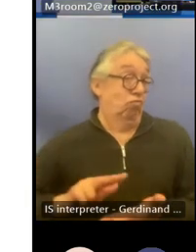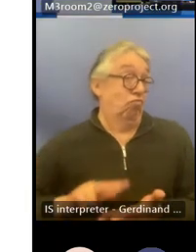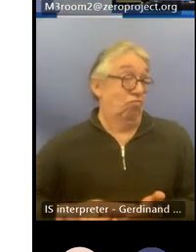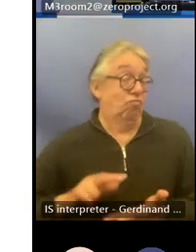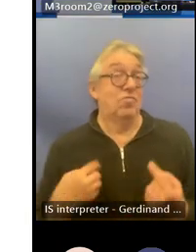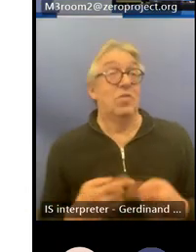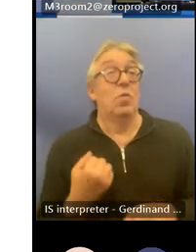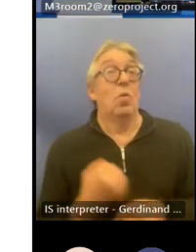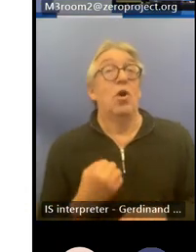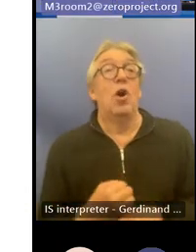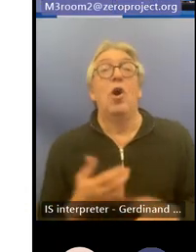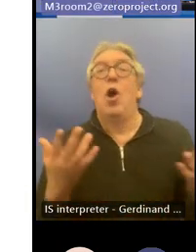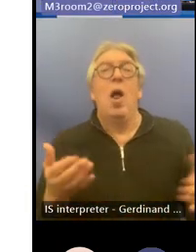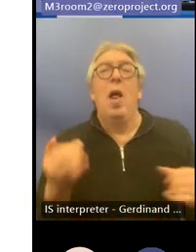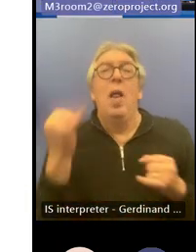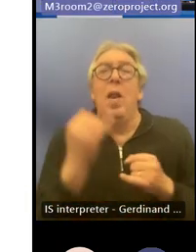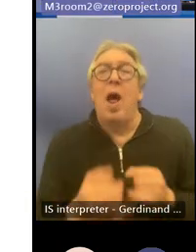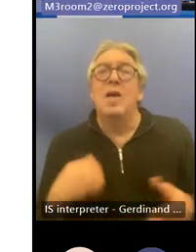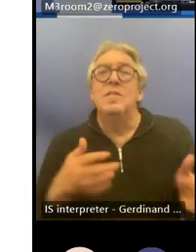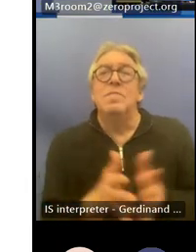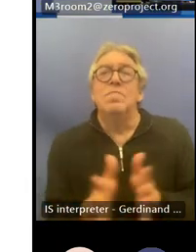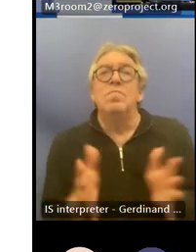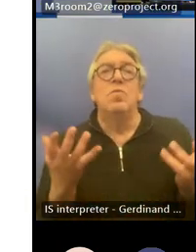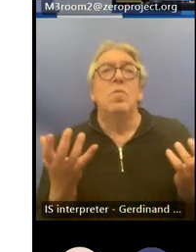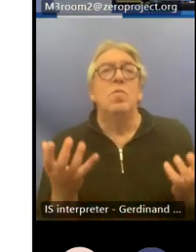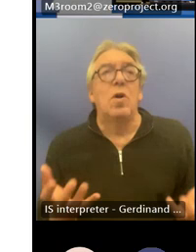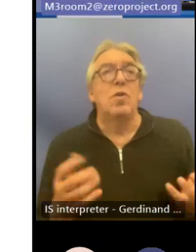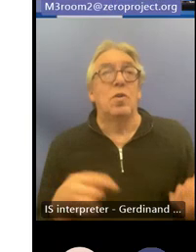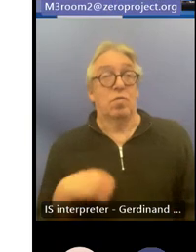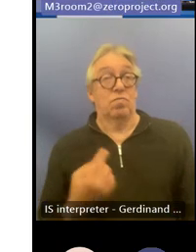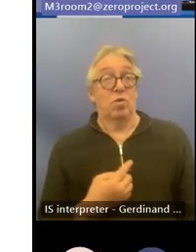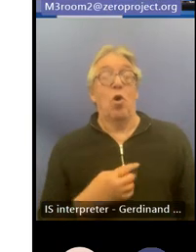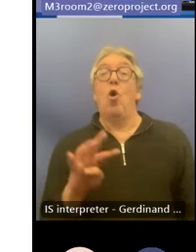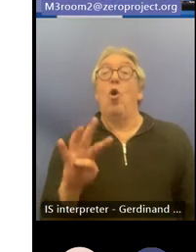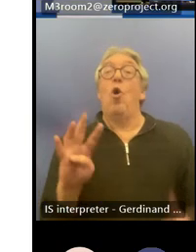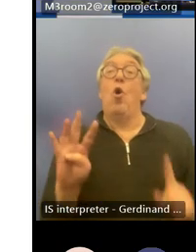close saying that Fourth Way Foundation has built something that